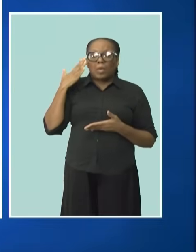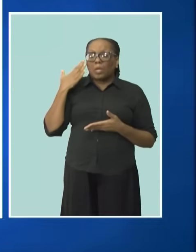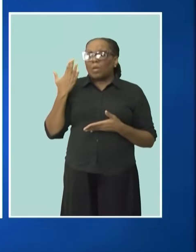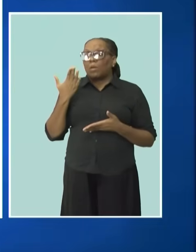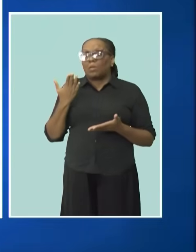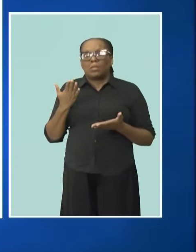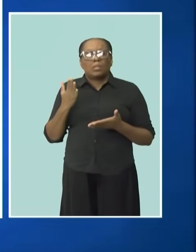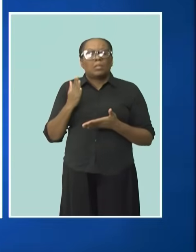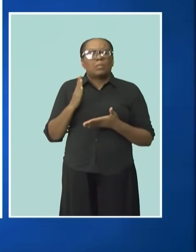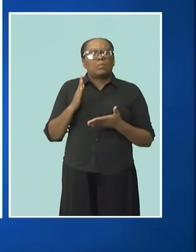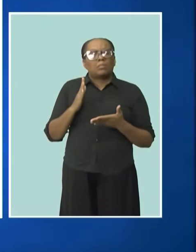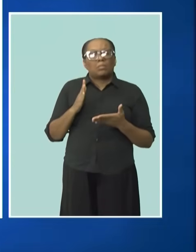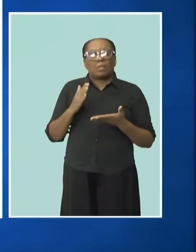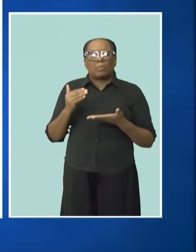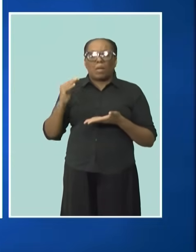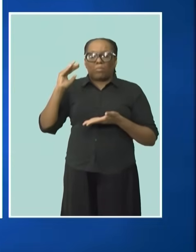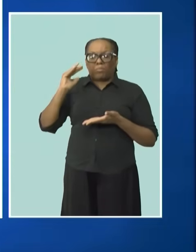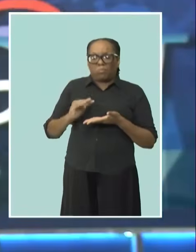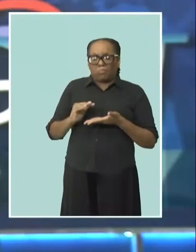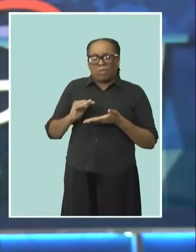occasion that this was not seen.